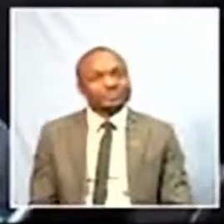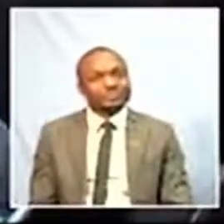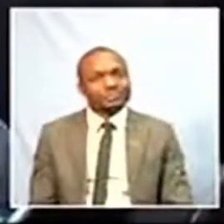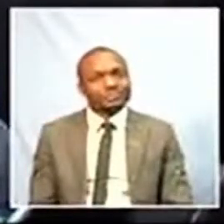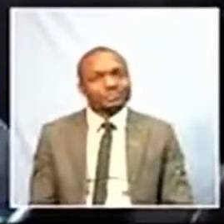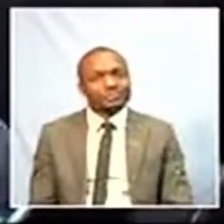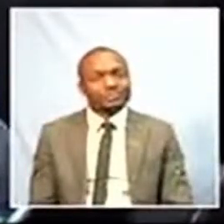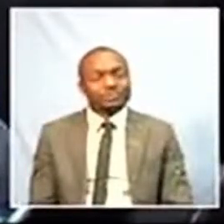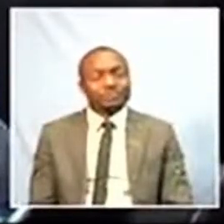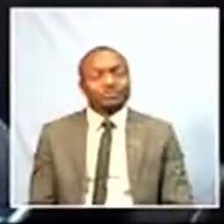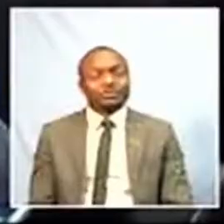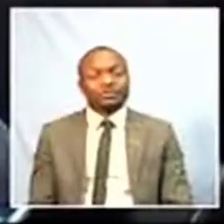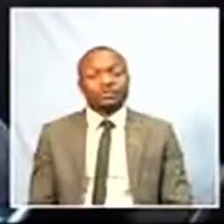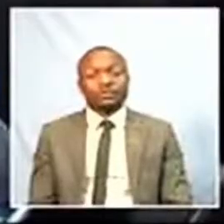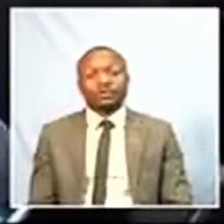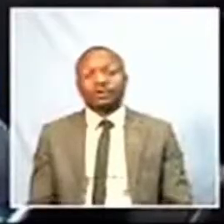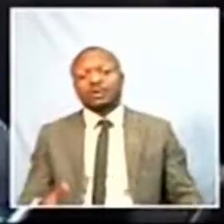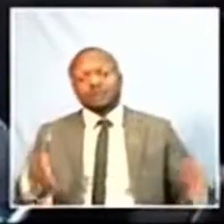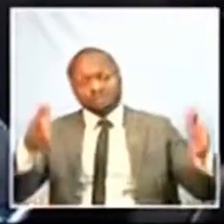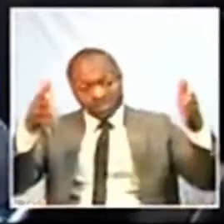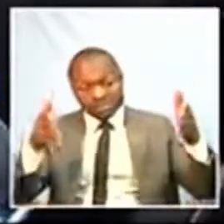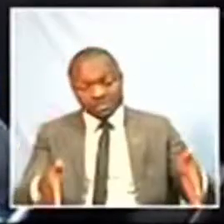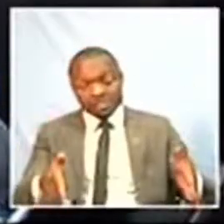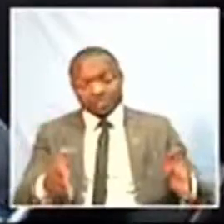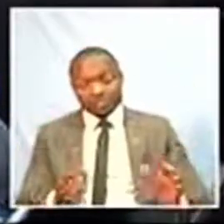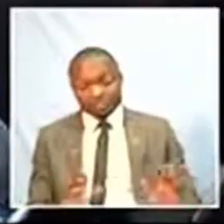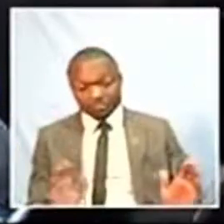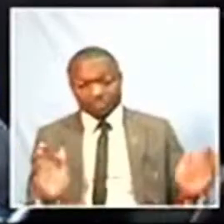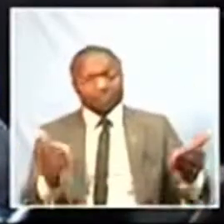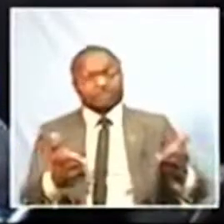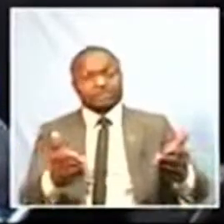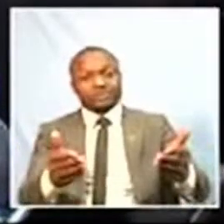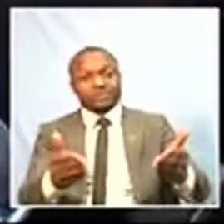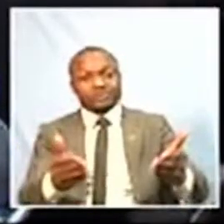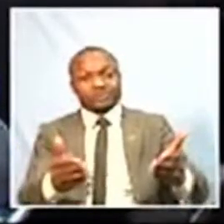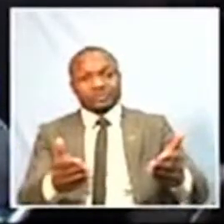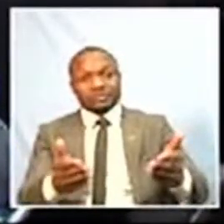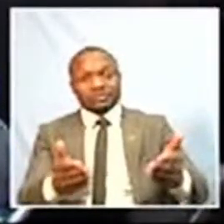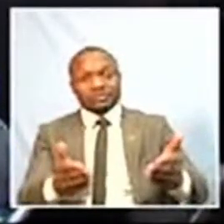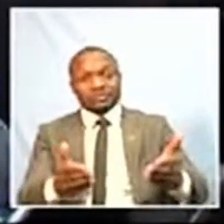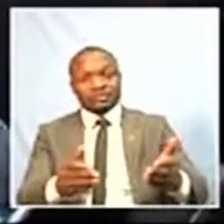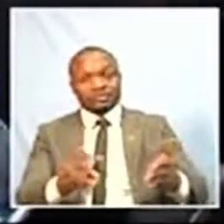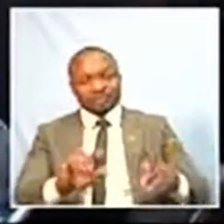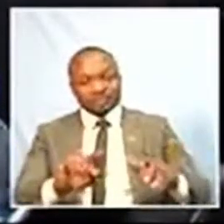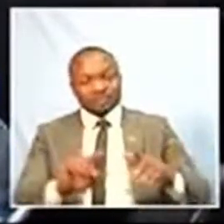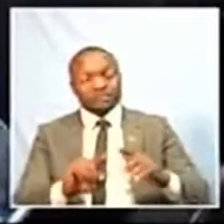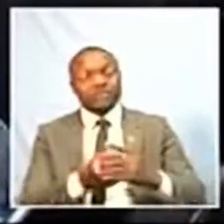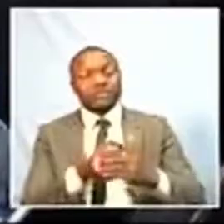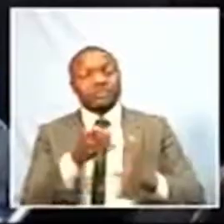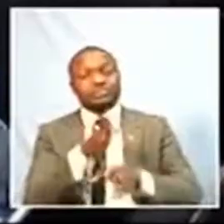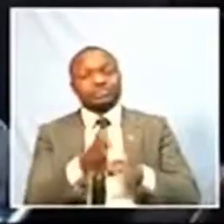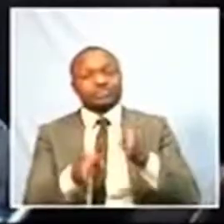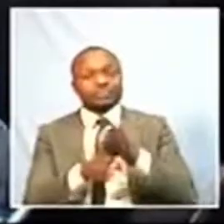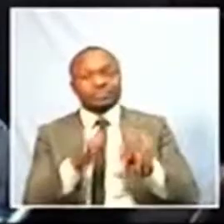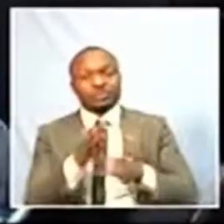from a deep tank to a spray, they call it what? Spray race.